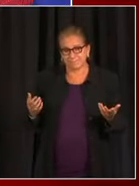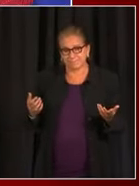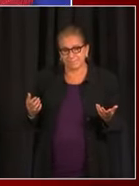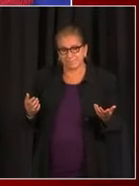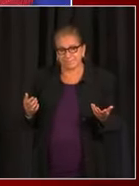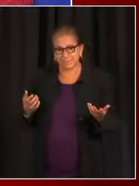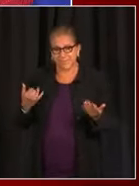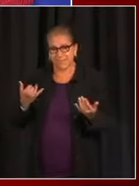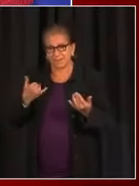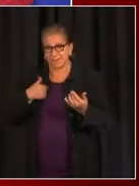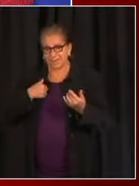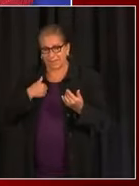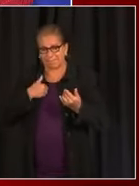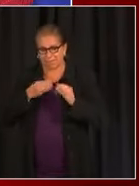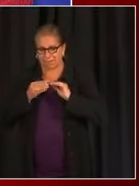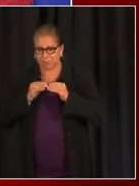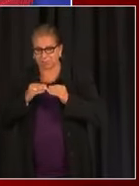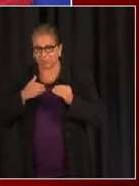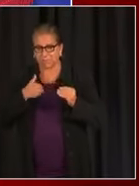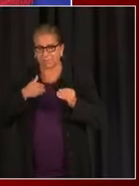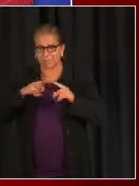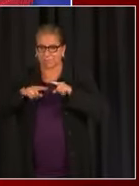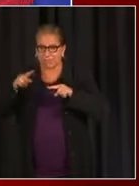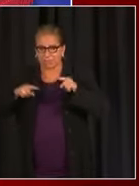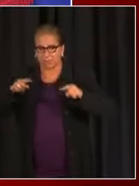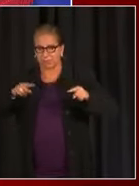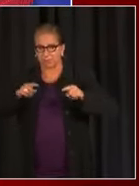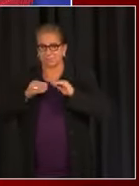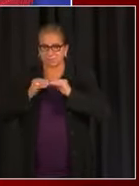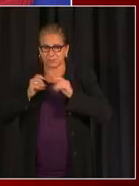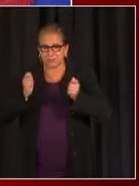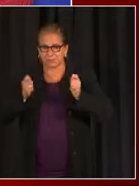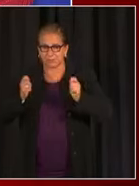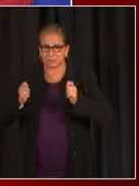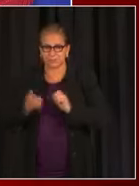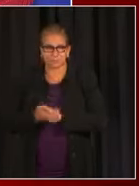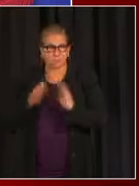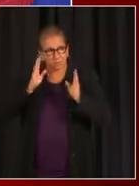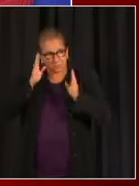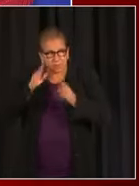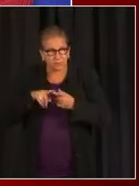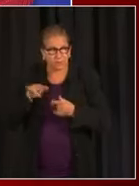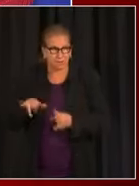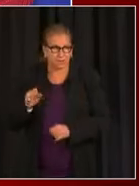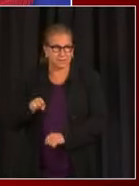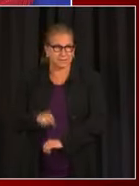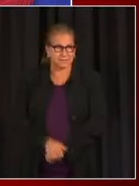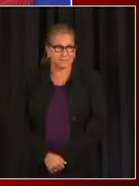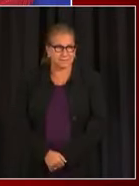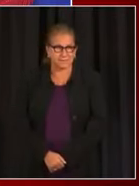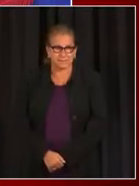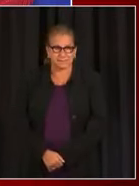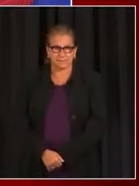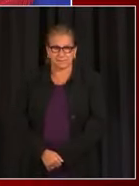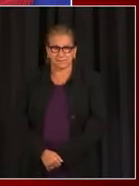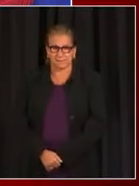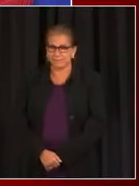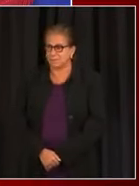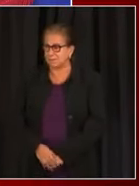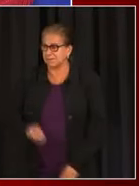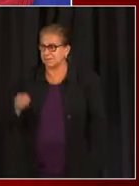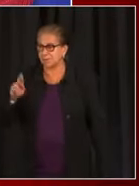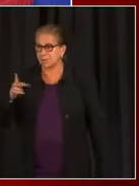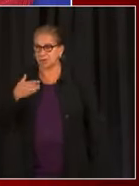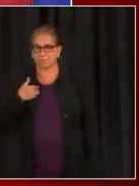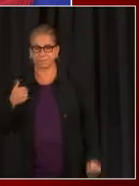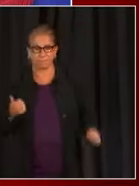virus mutations that come aboard. So stay tuned. Doctor, if I could just follow up with you on that. Are you waiting